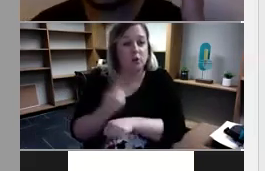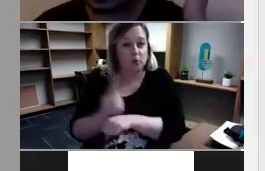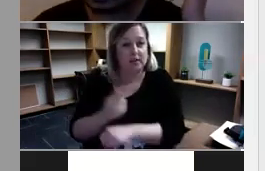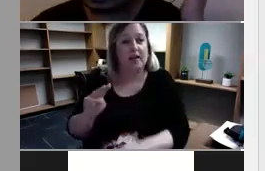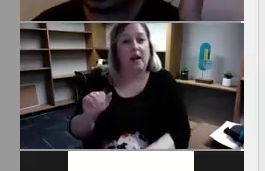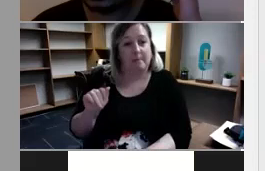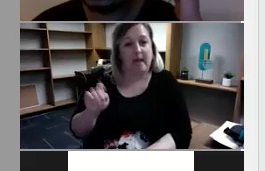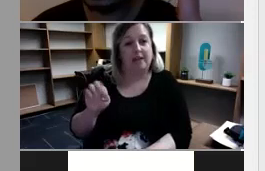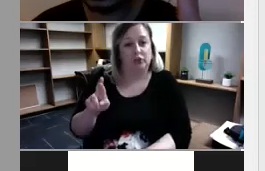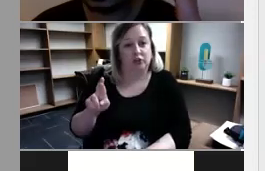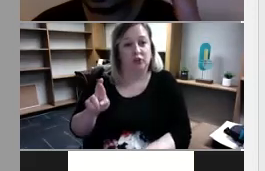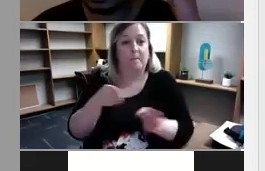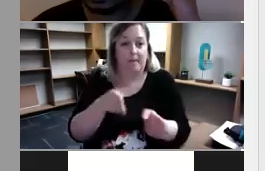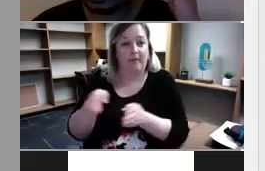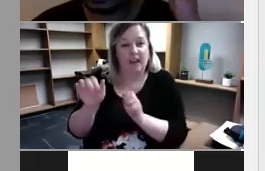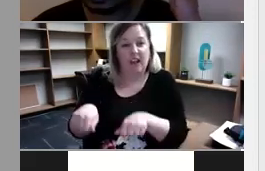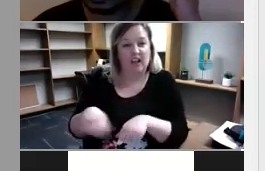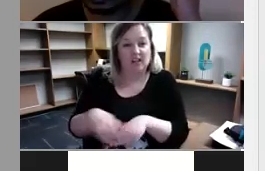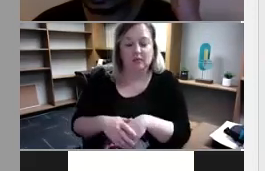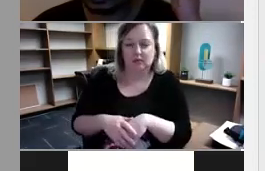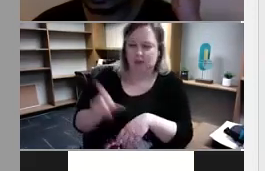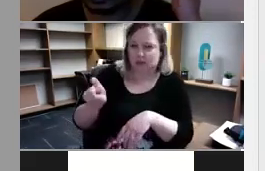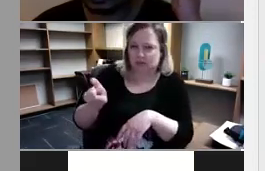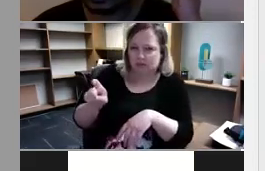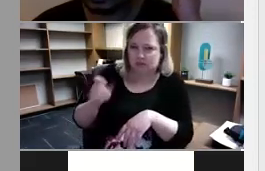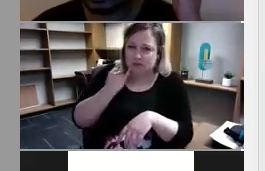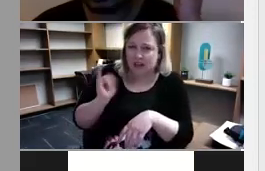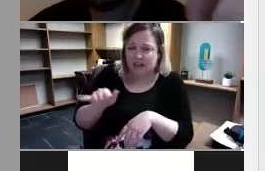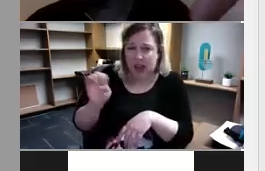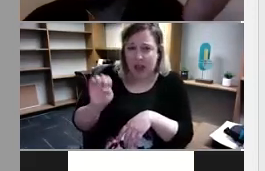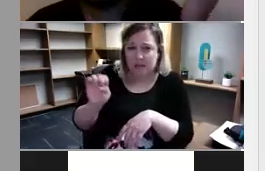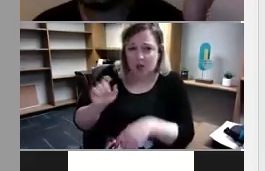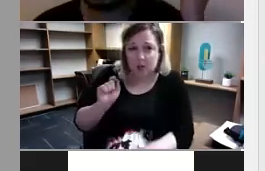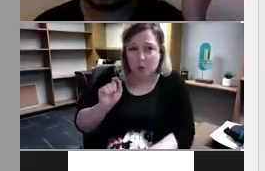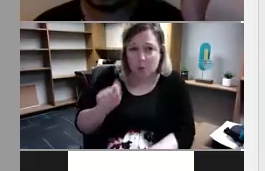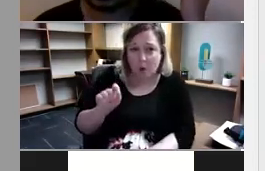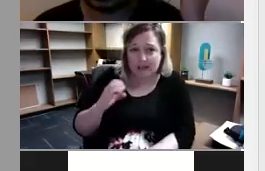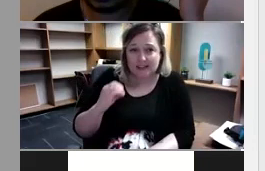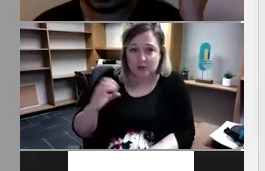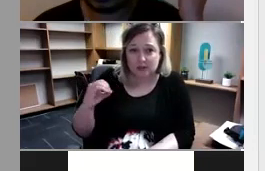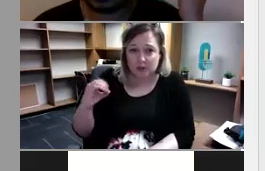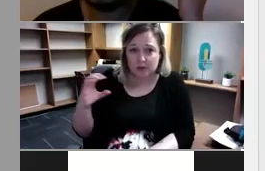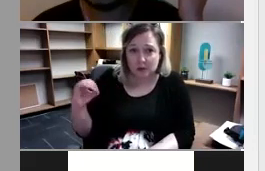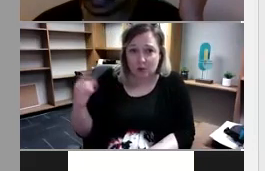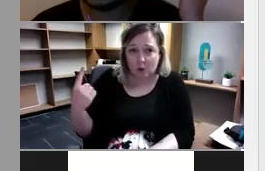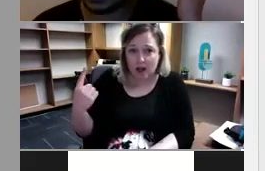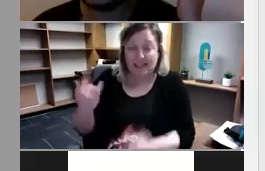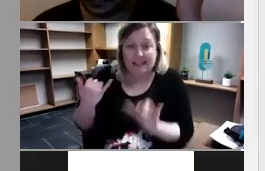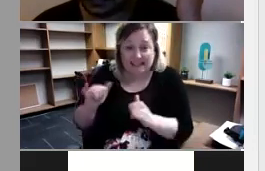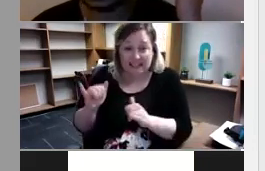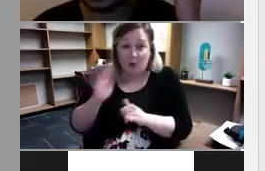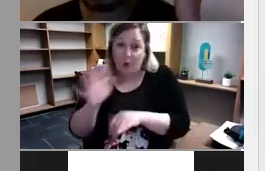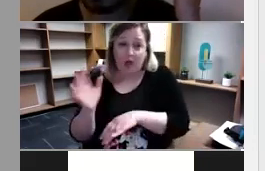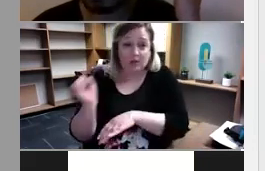So just for clarification, even if that epsilon was like 0.0001, that's still going to dominate your log n function, Yes.